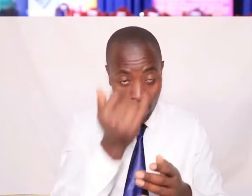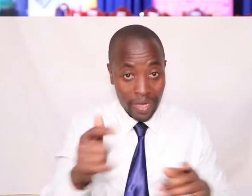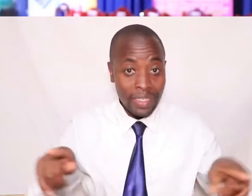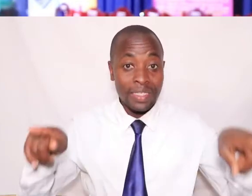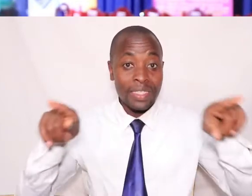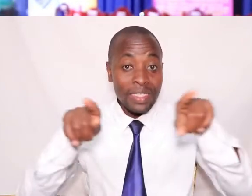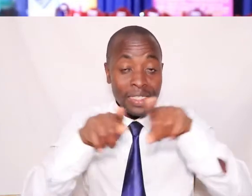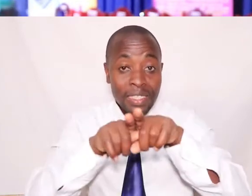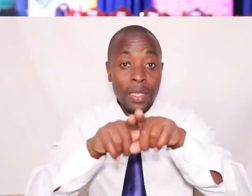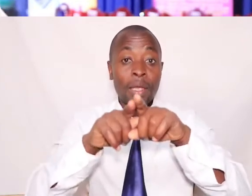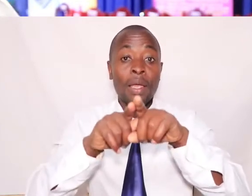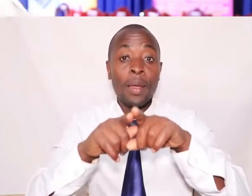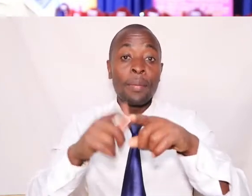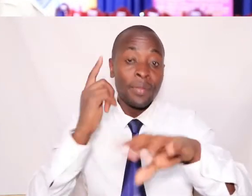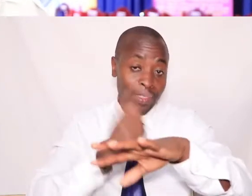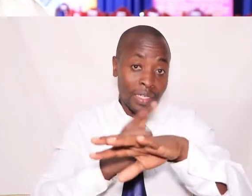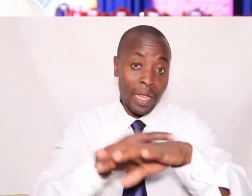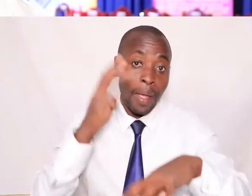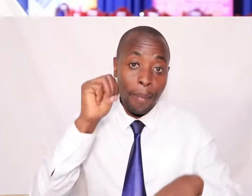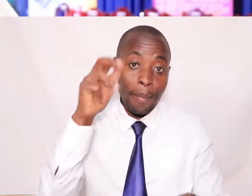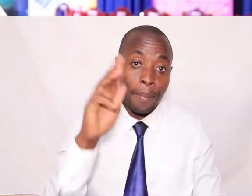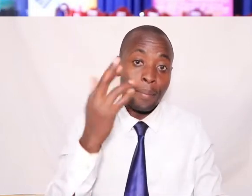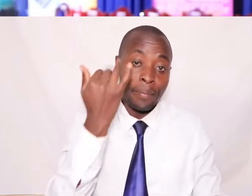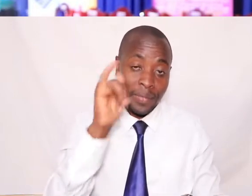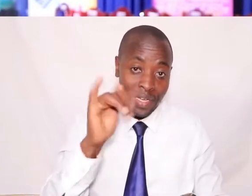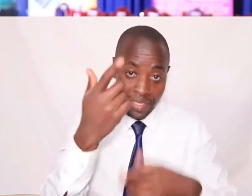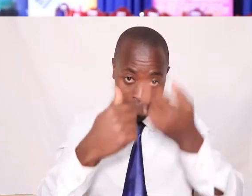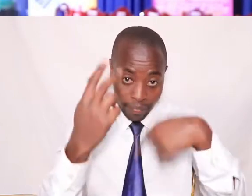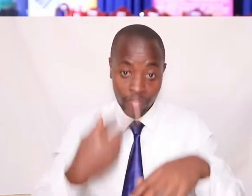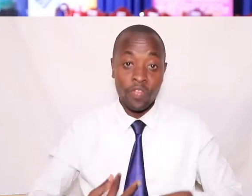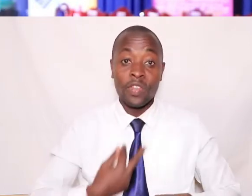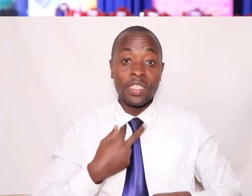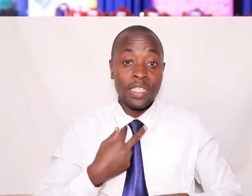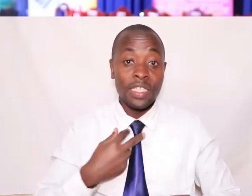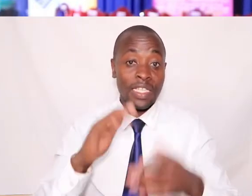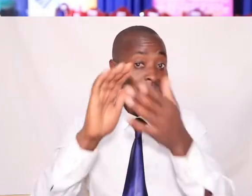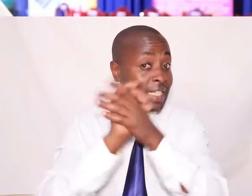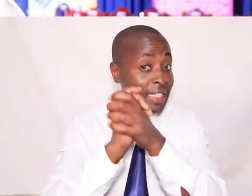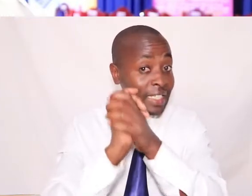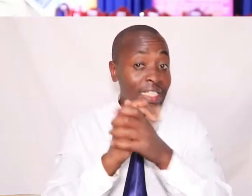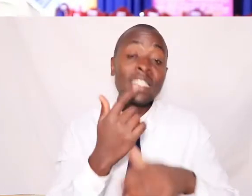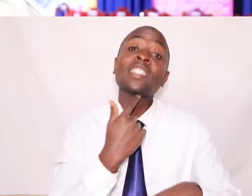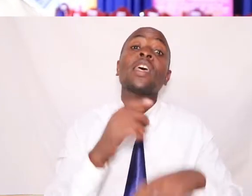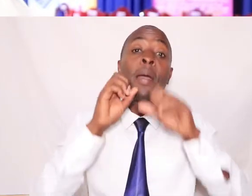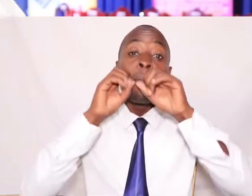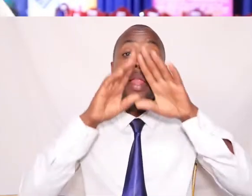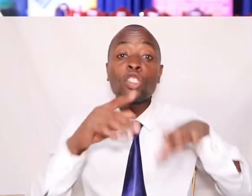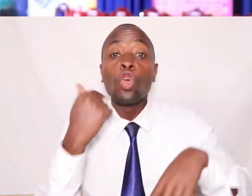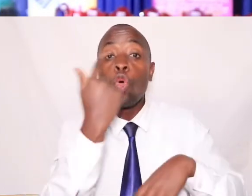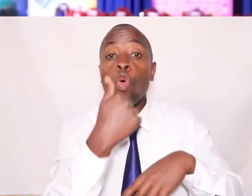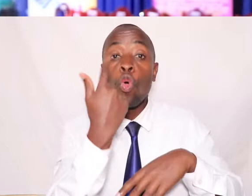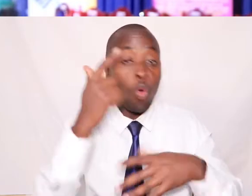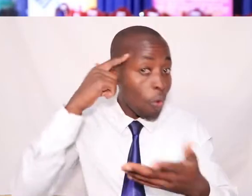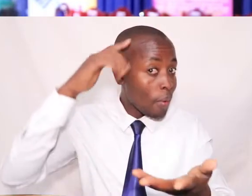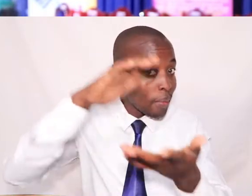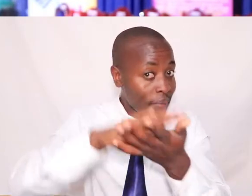muted. When Mary comes for a visit, Elizabeth greets her saying, "Blessed is who believed